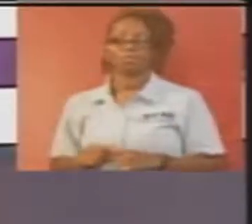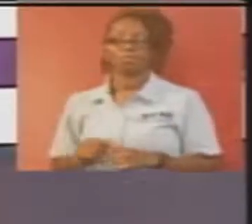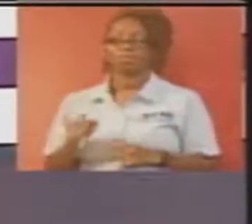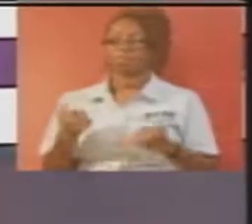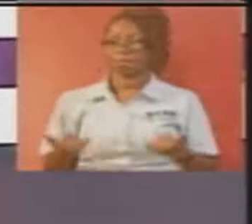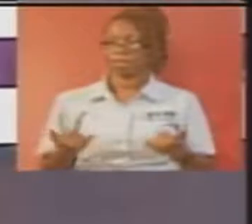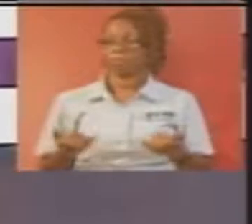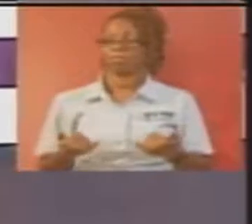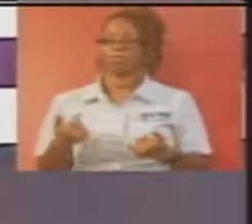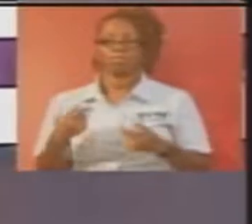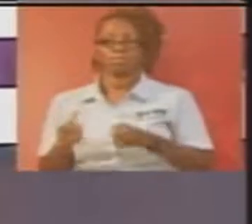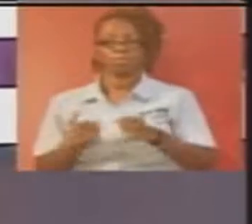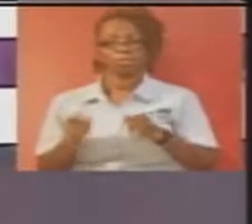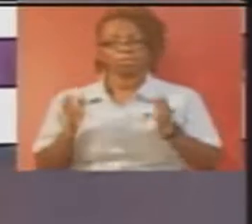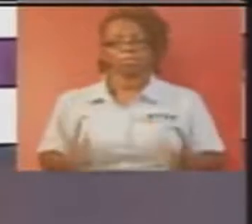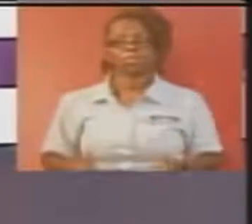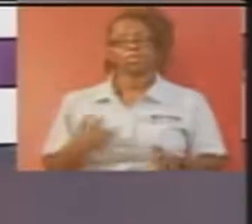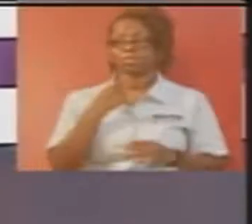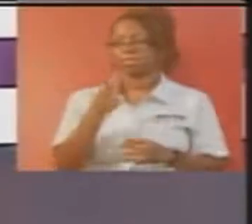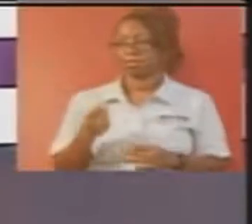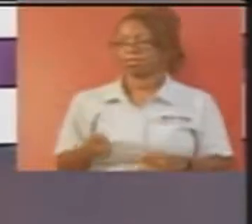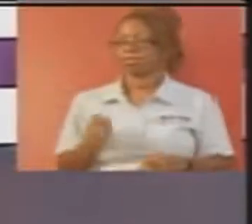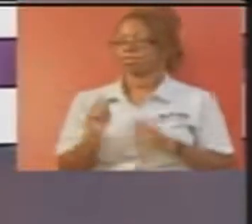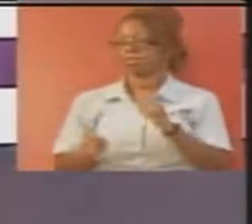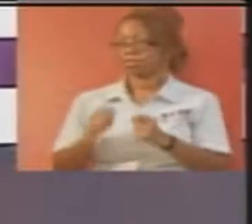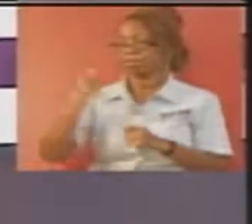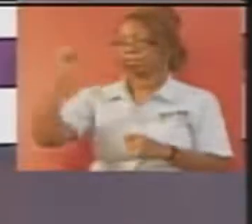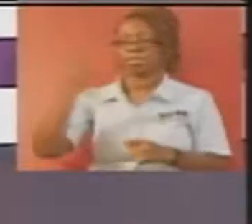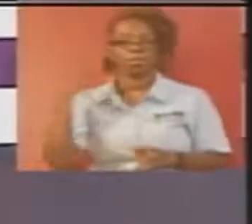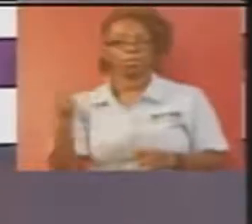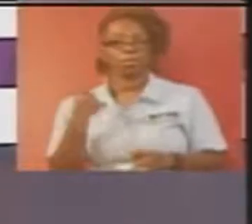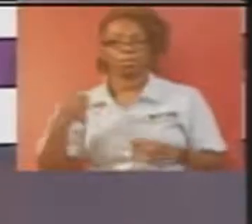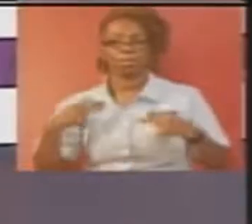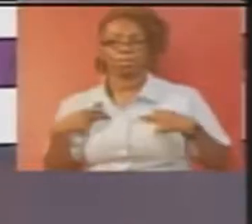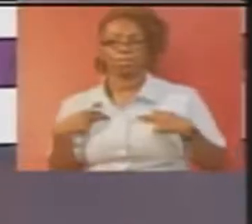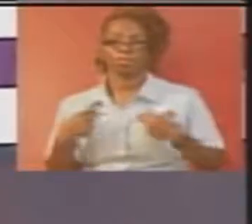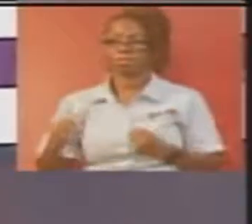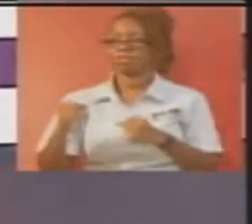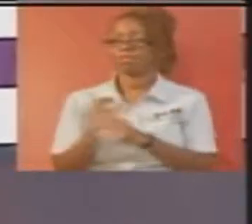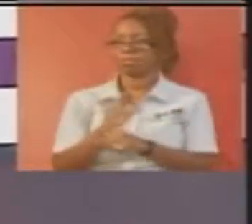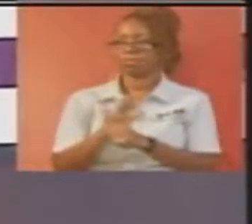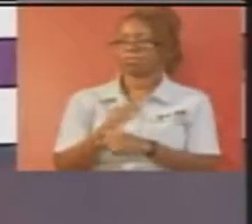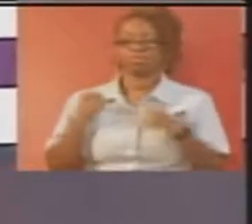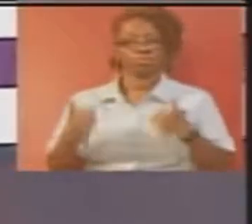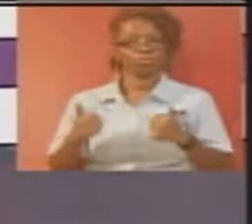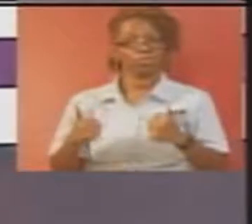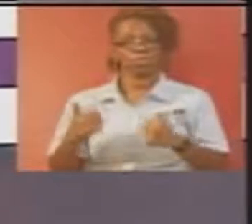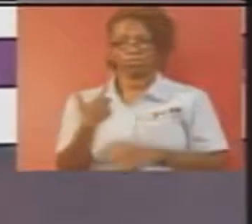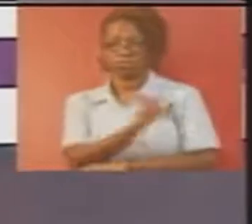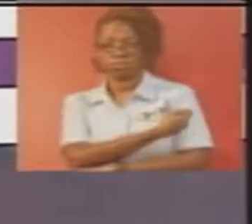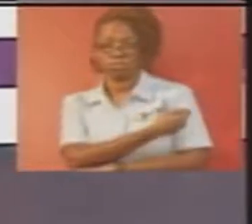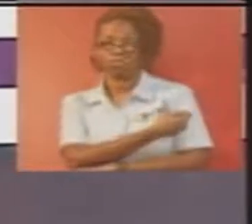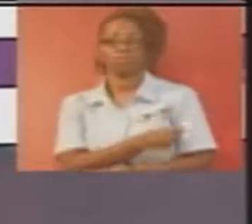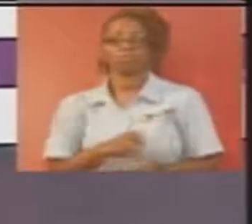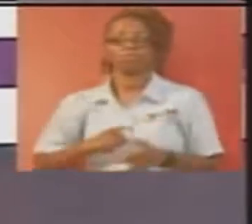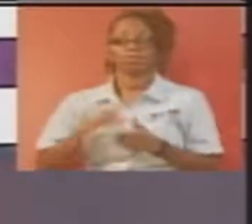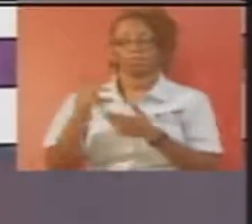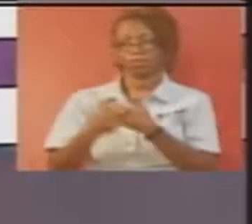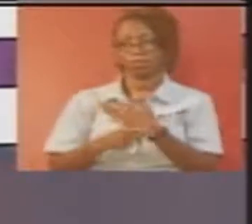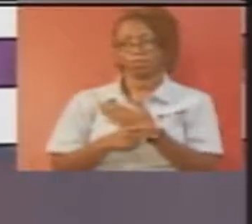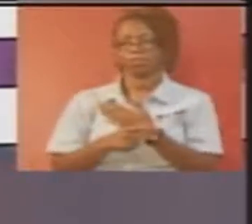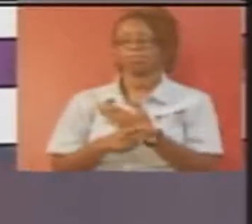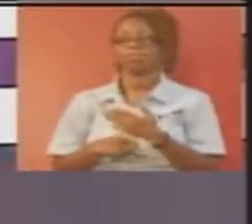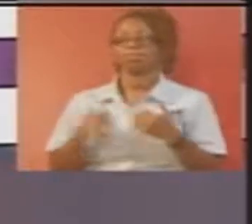an effective and robust vaccination program. When we look at our coverage rates, as well as